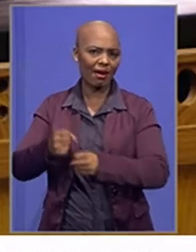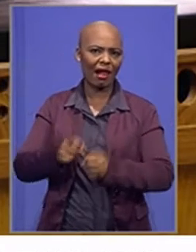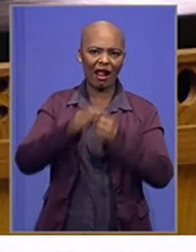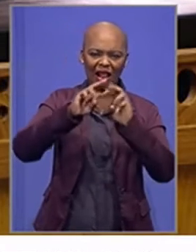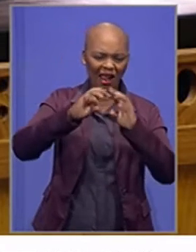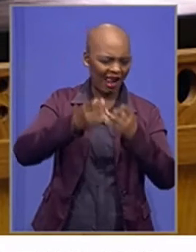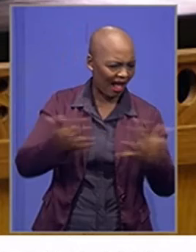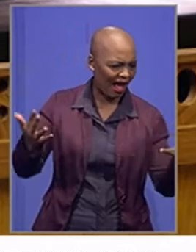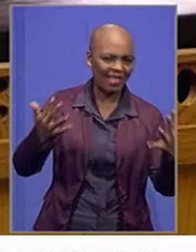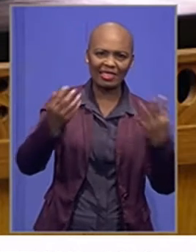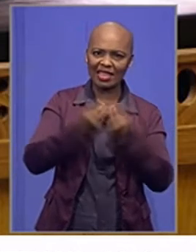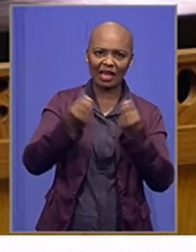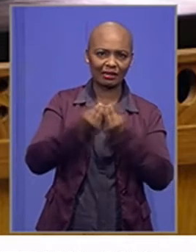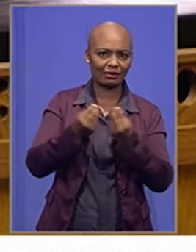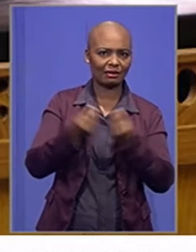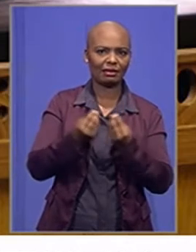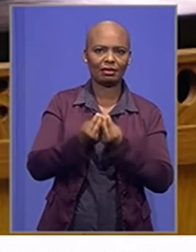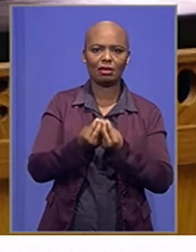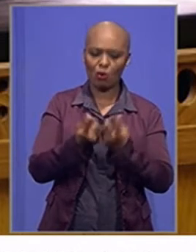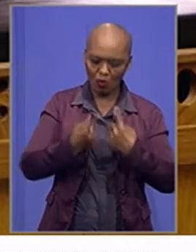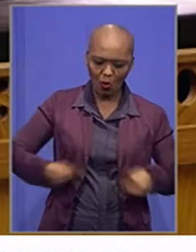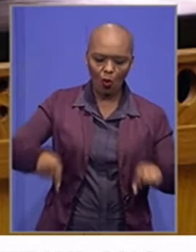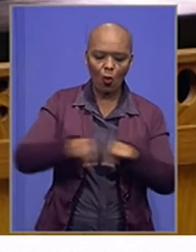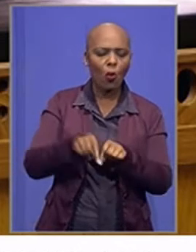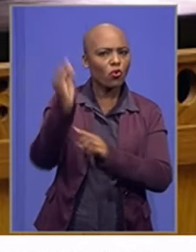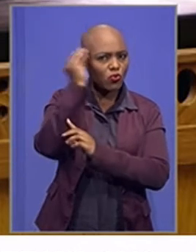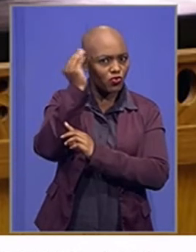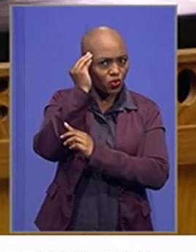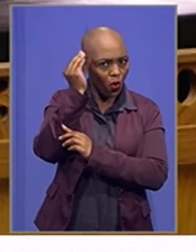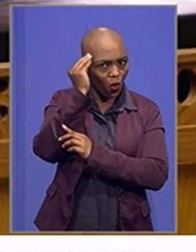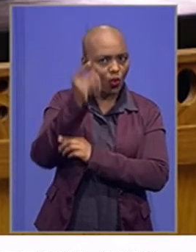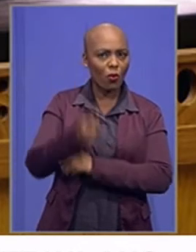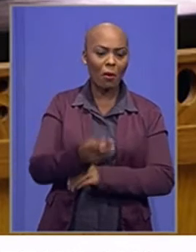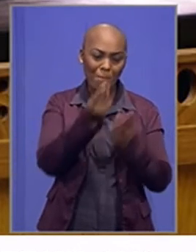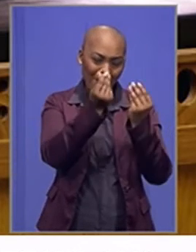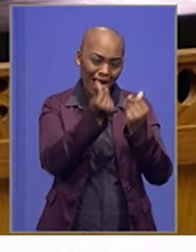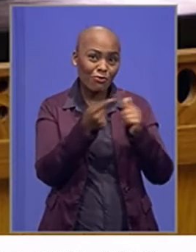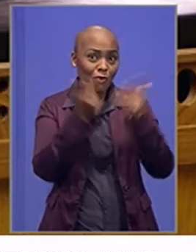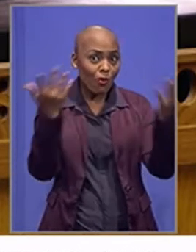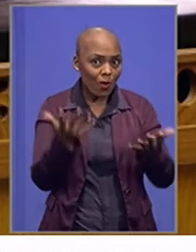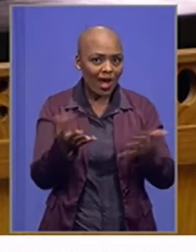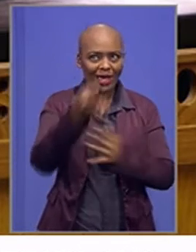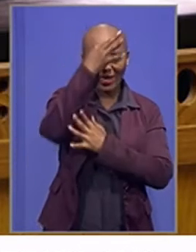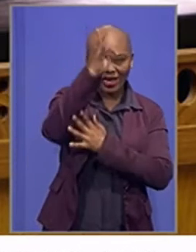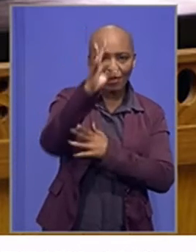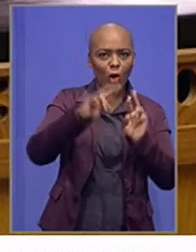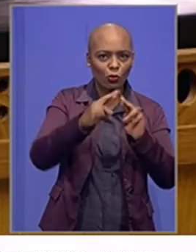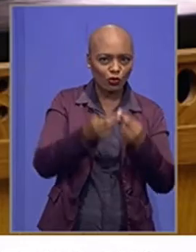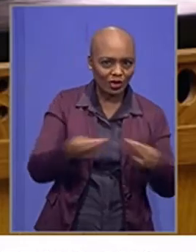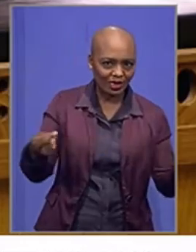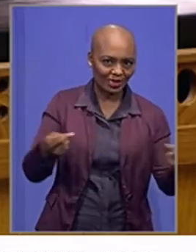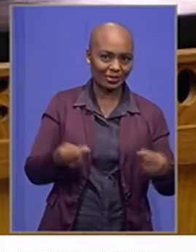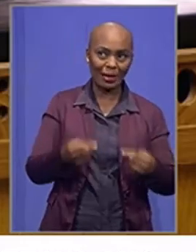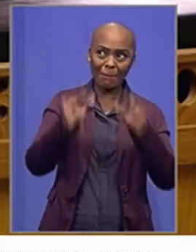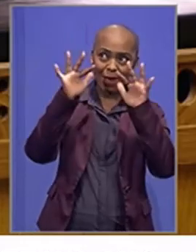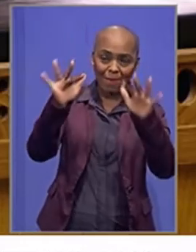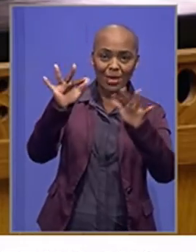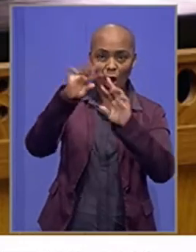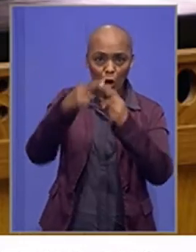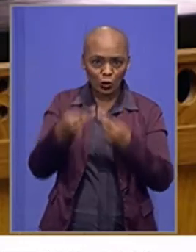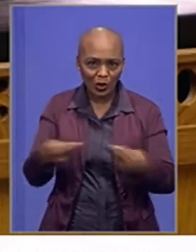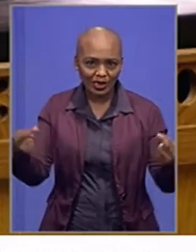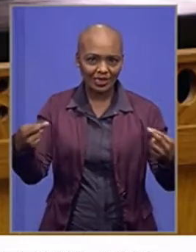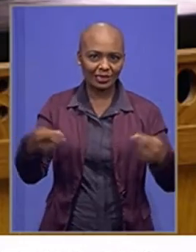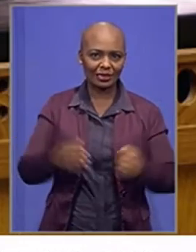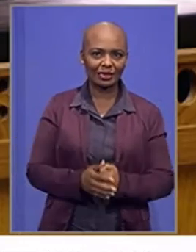things, is often from state resources and public resources. And we cannot